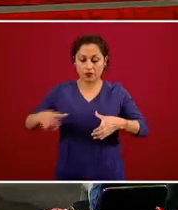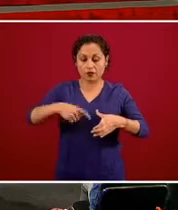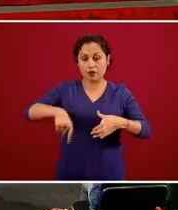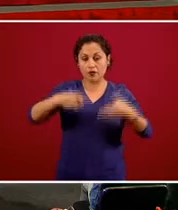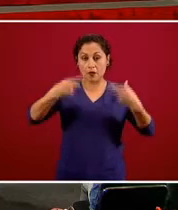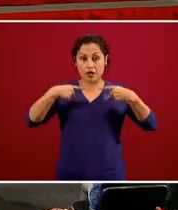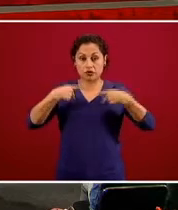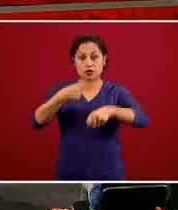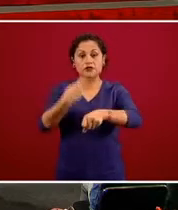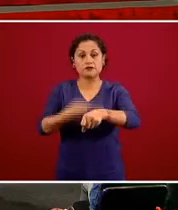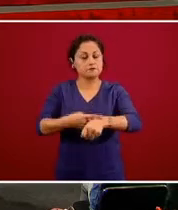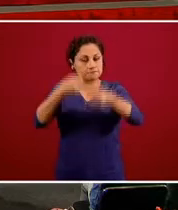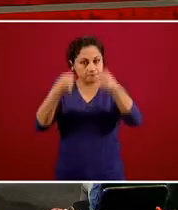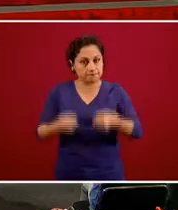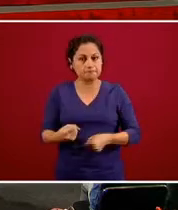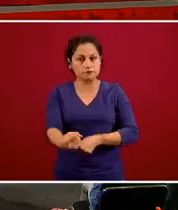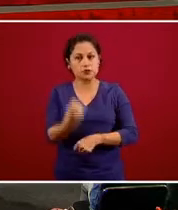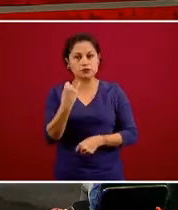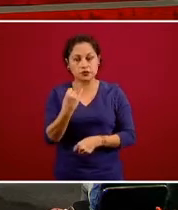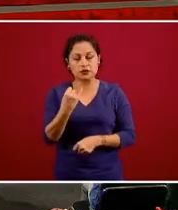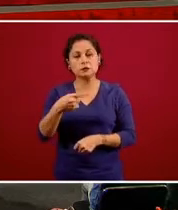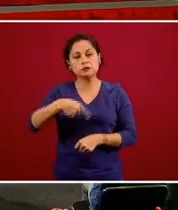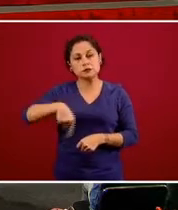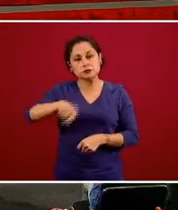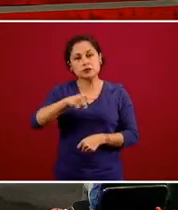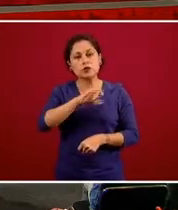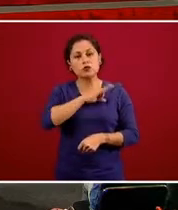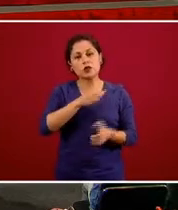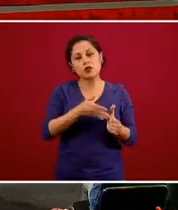curve, and then we have the fatalities.